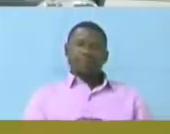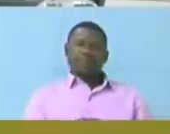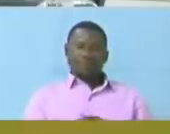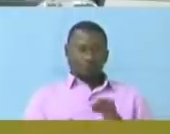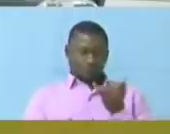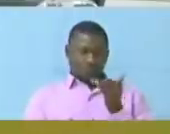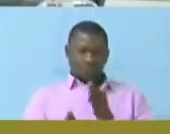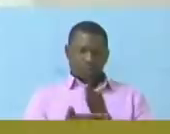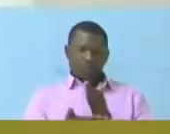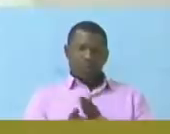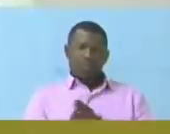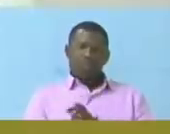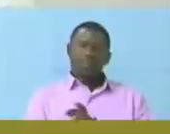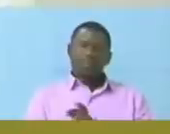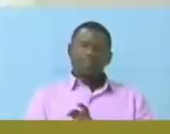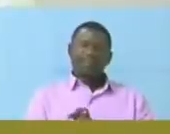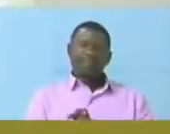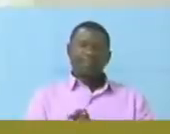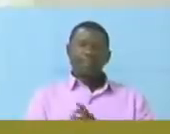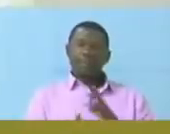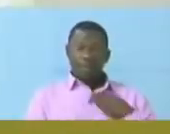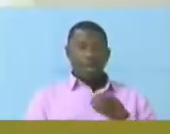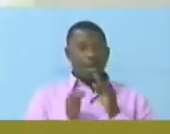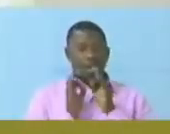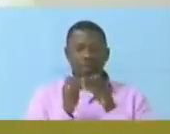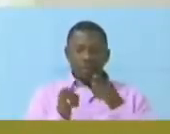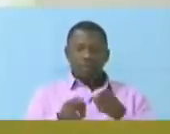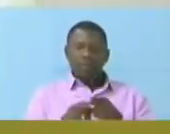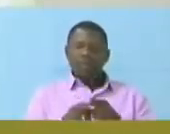I bring these things out